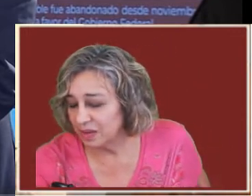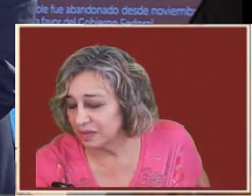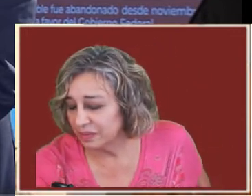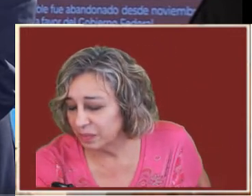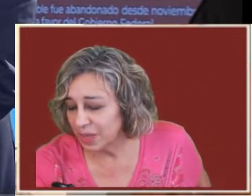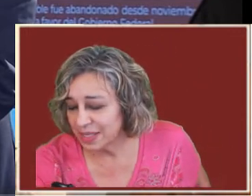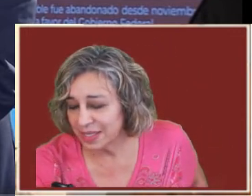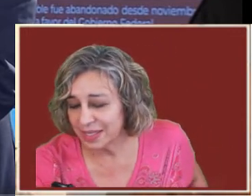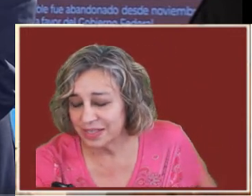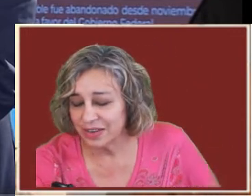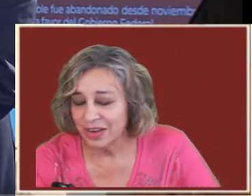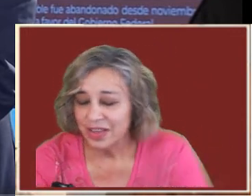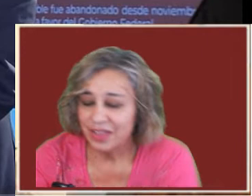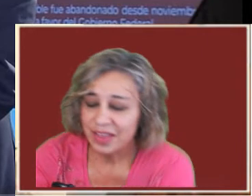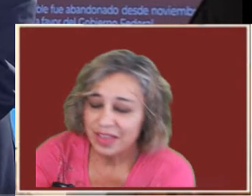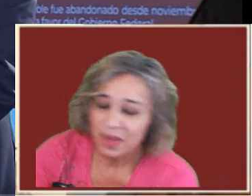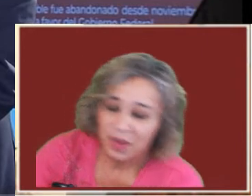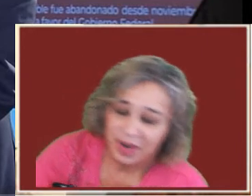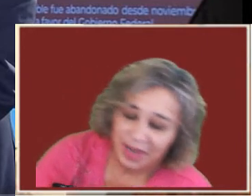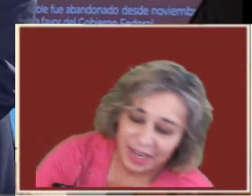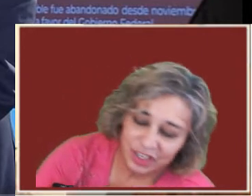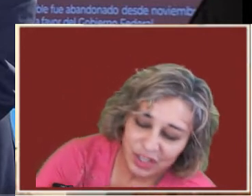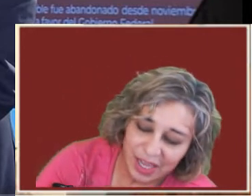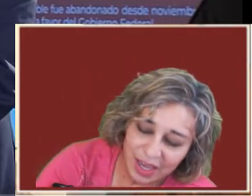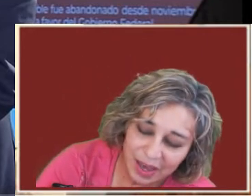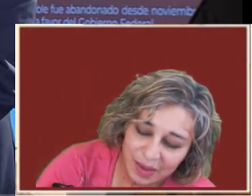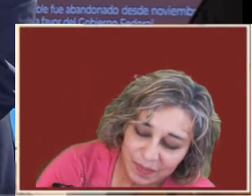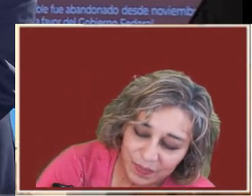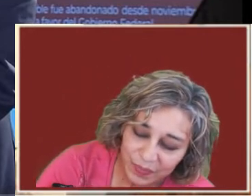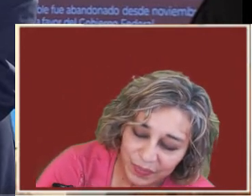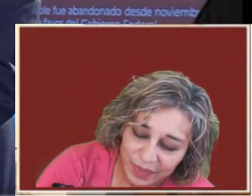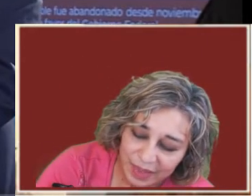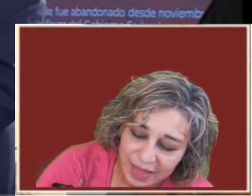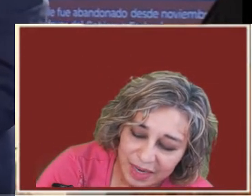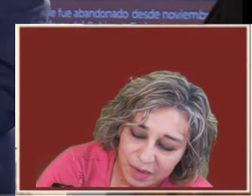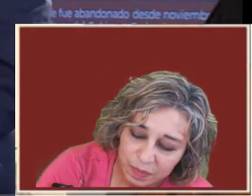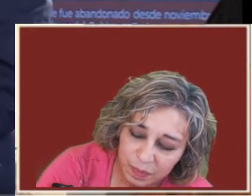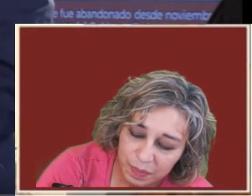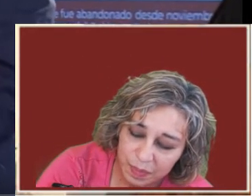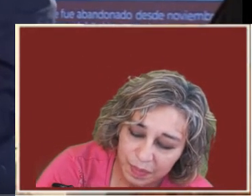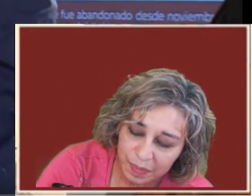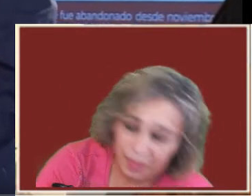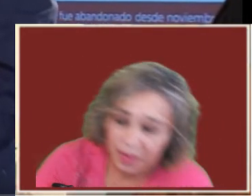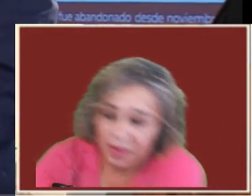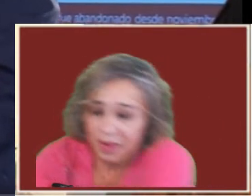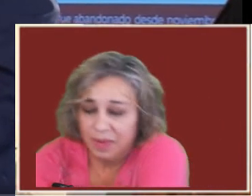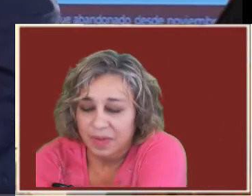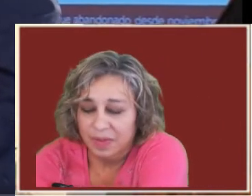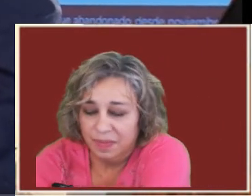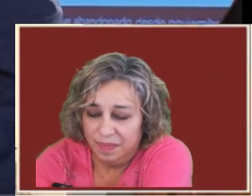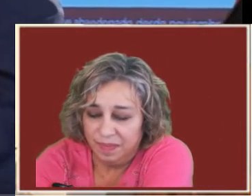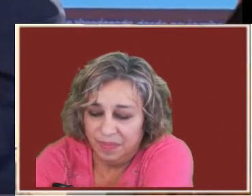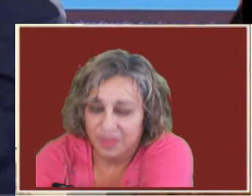legal precedent, or they weren't actually, they didn't,